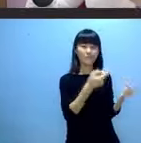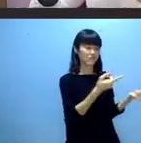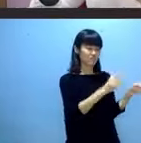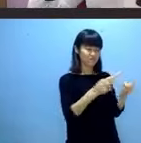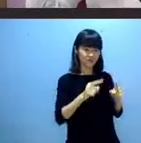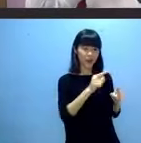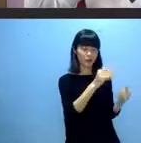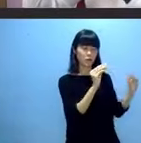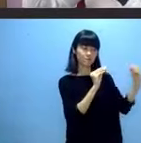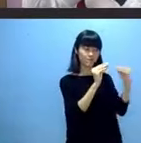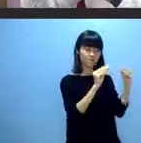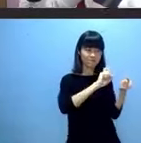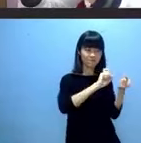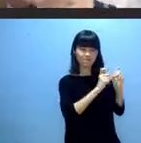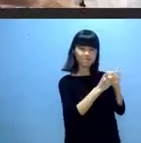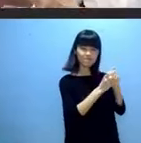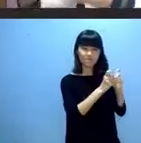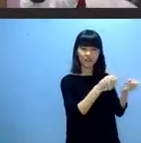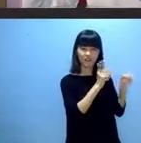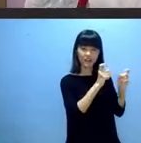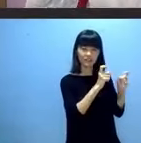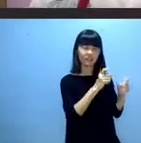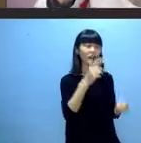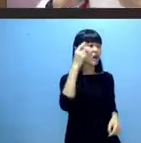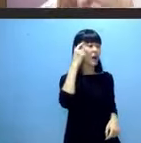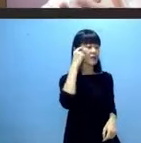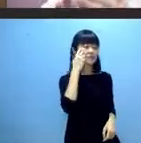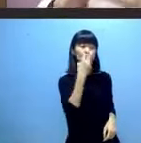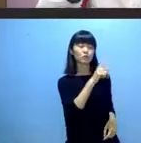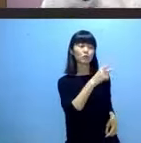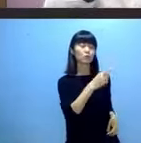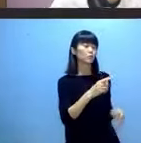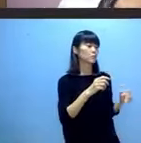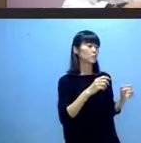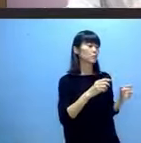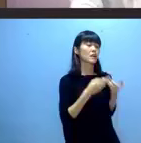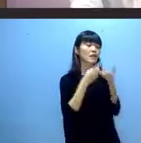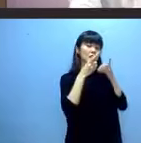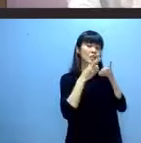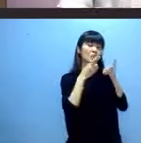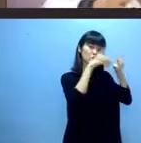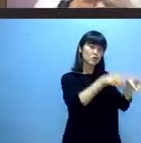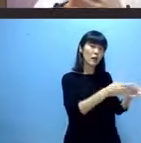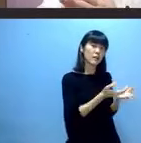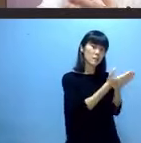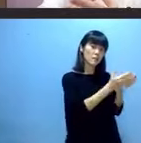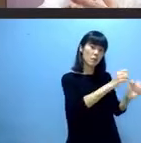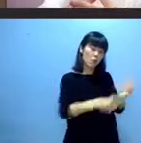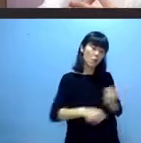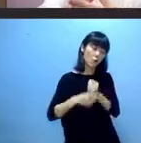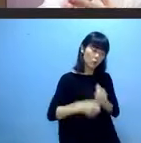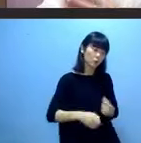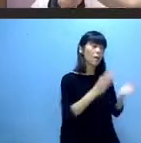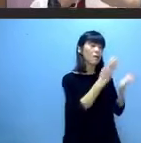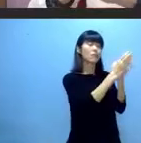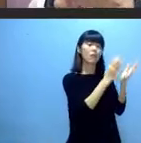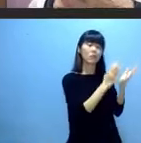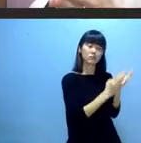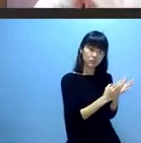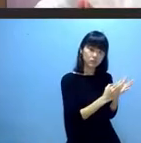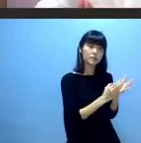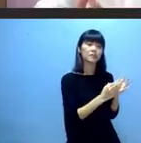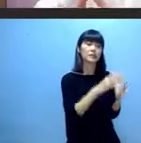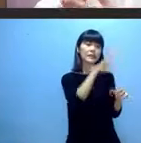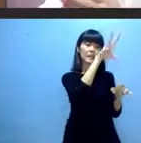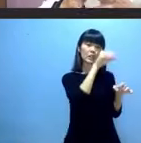I've seen you guys do everything from dragon boating to courses to inclusive education, and now with the